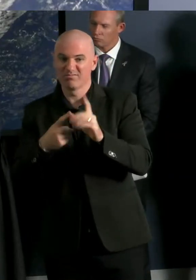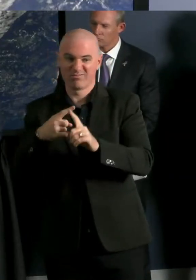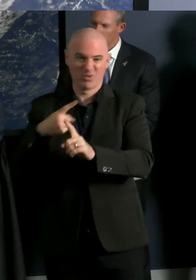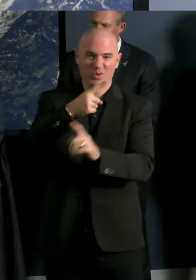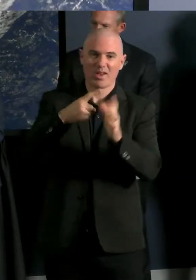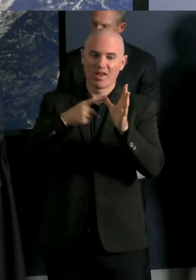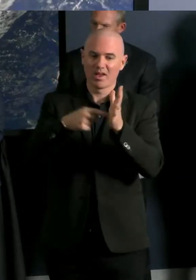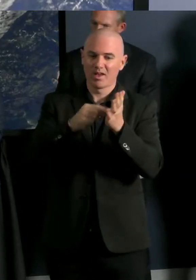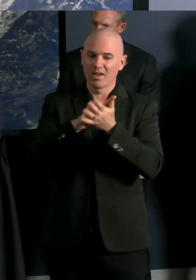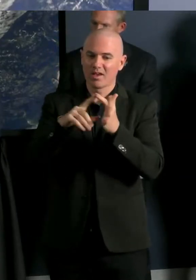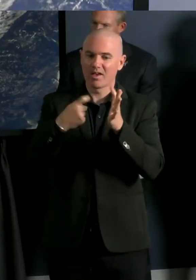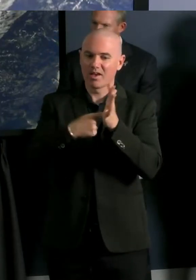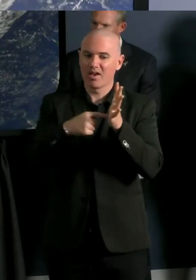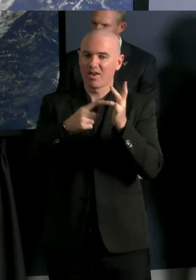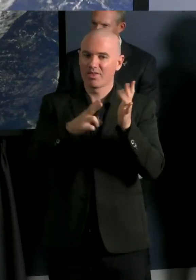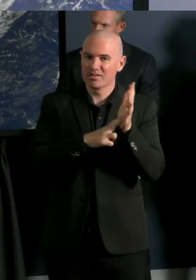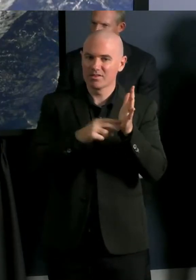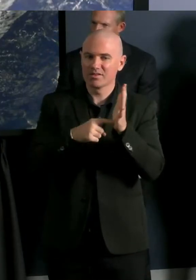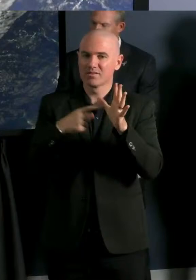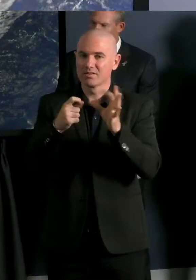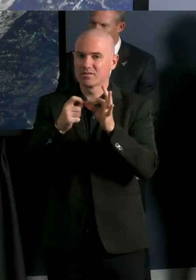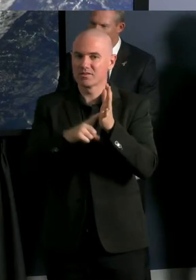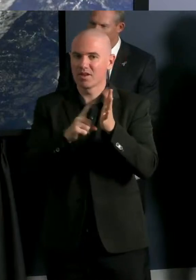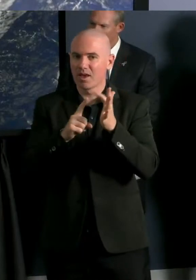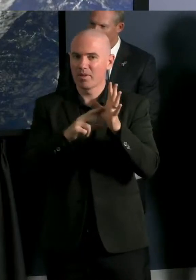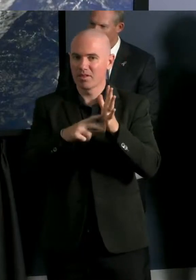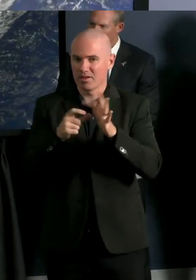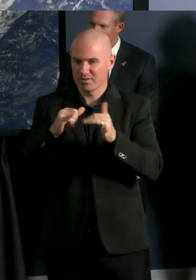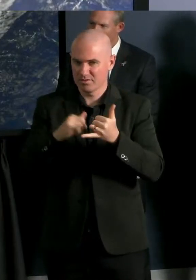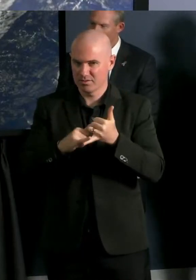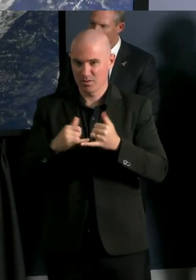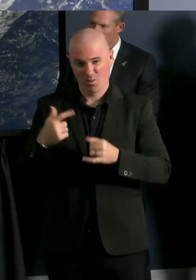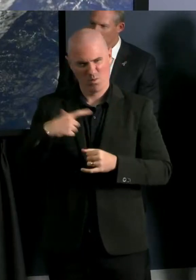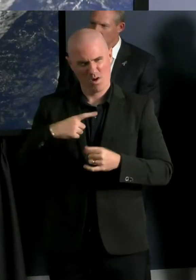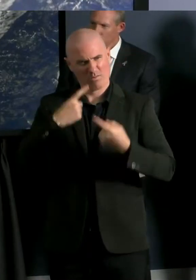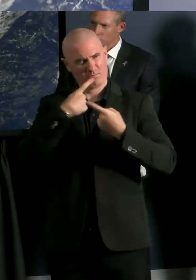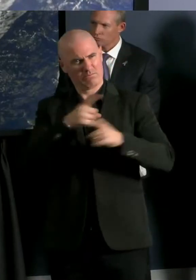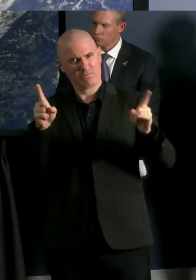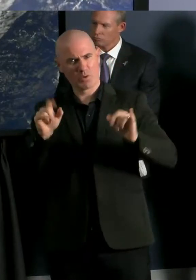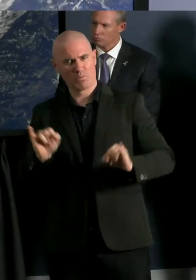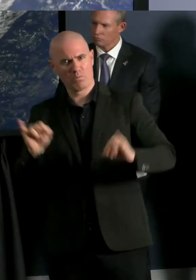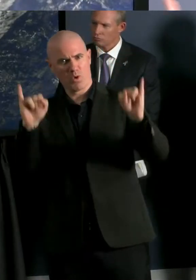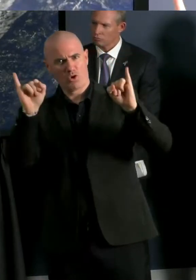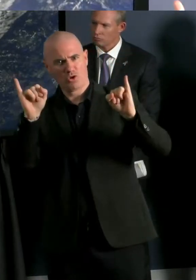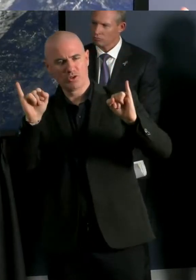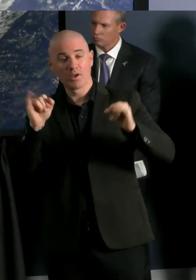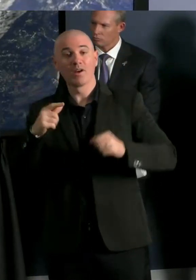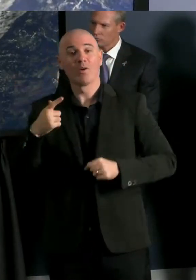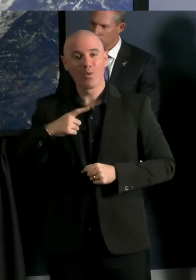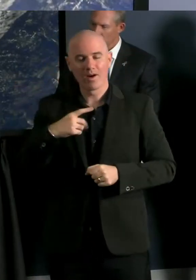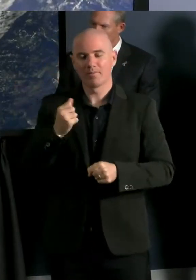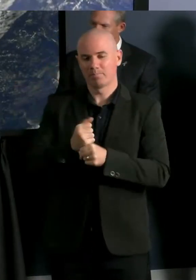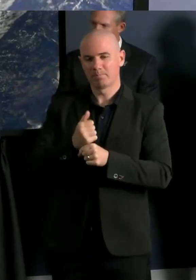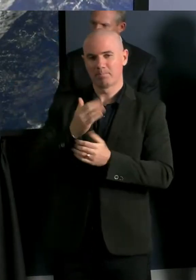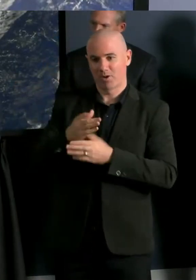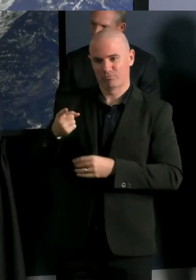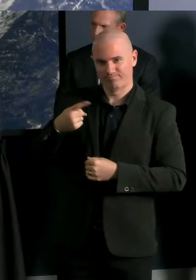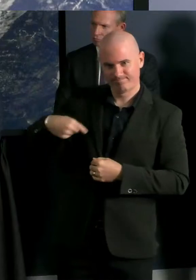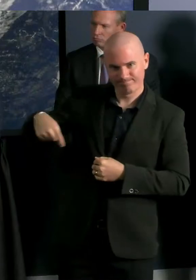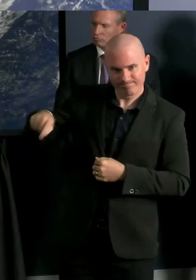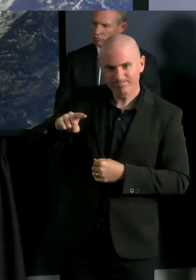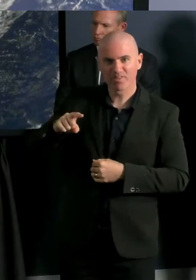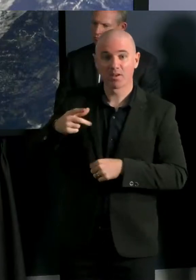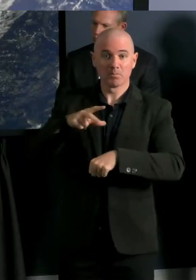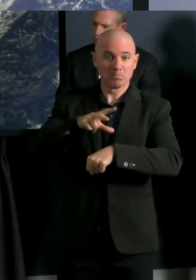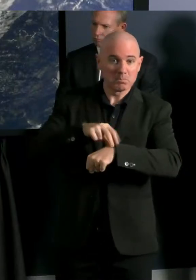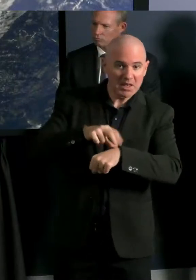Atherton Tablelands. This disaster declaration was put in place to ensure that our emergency responders have the support and